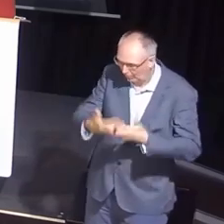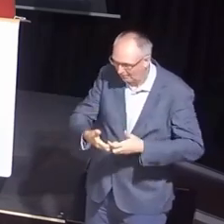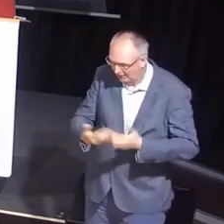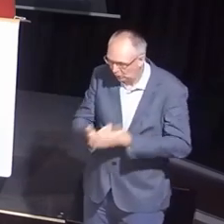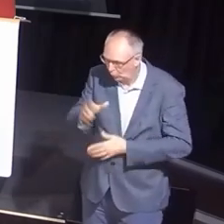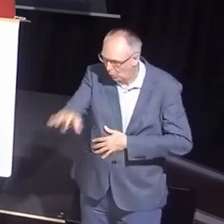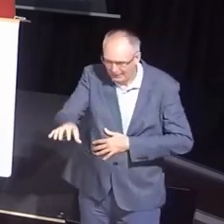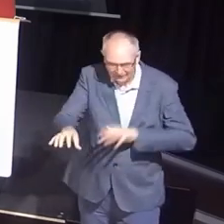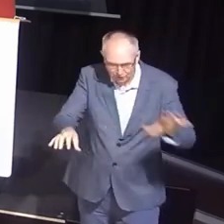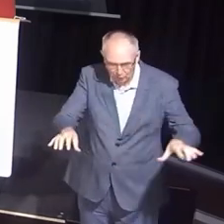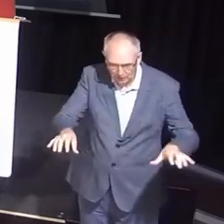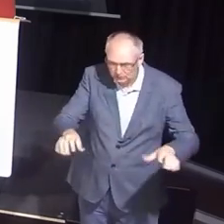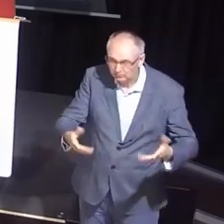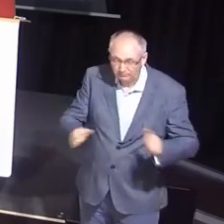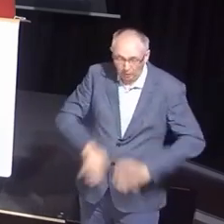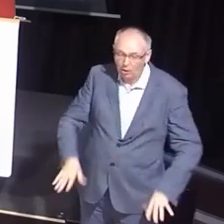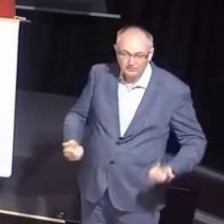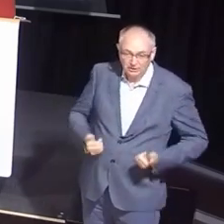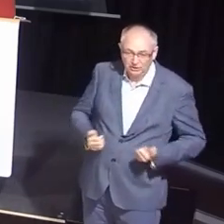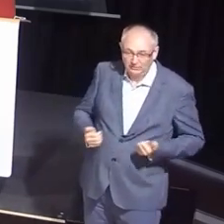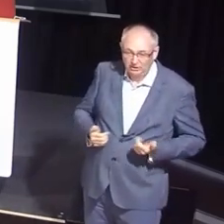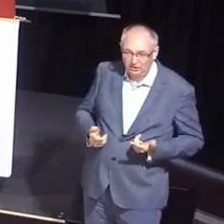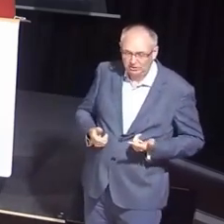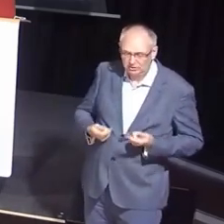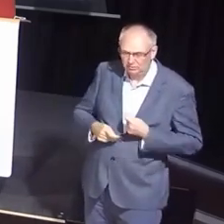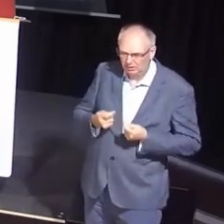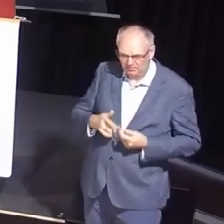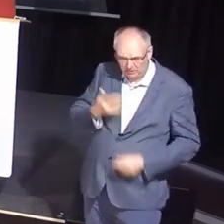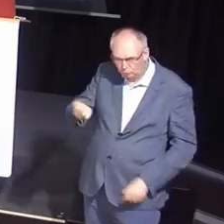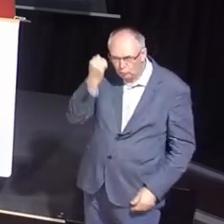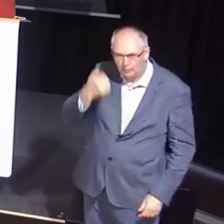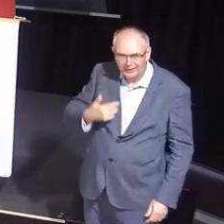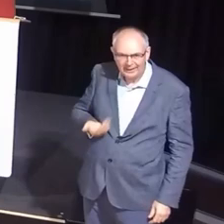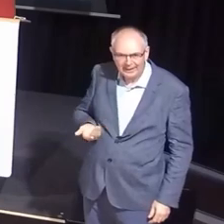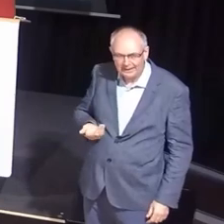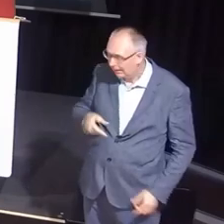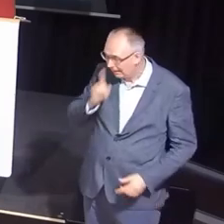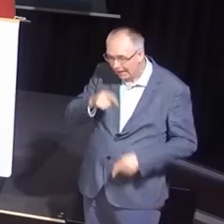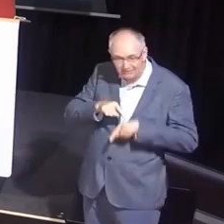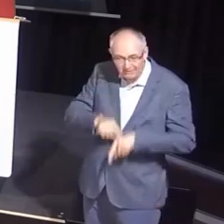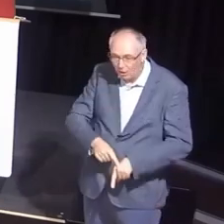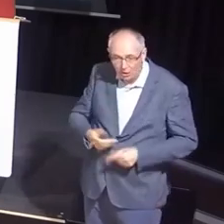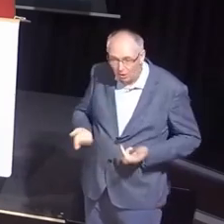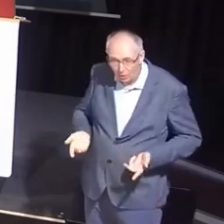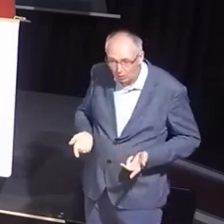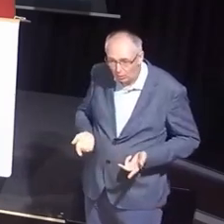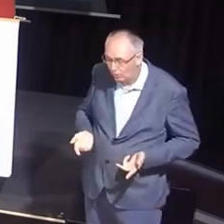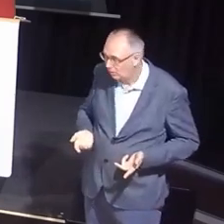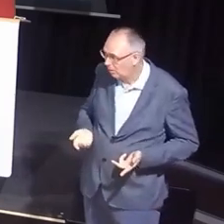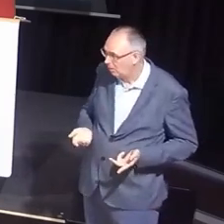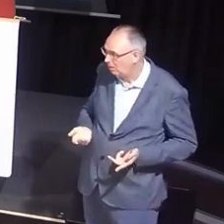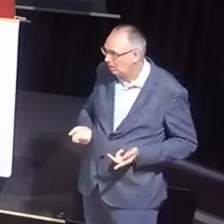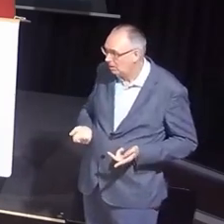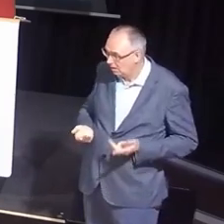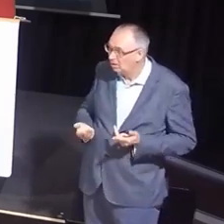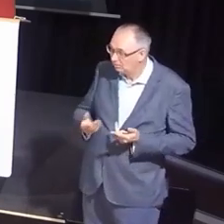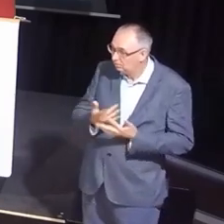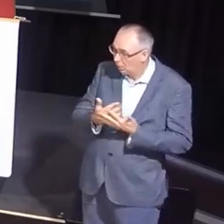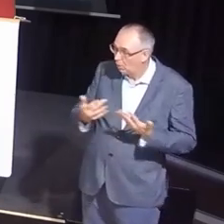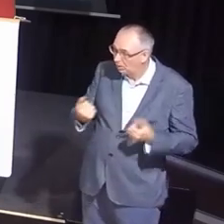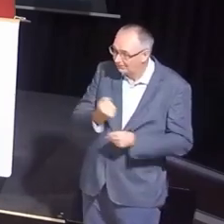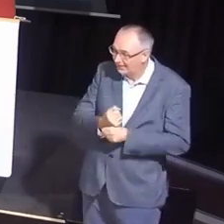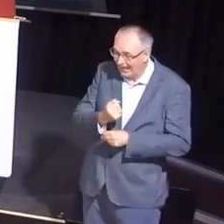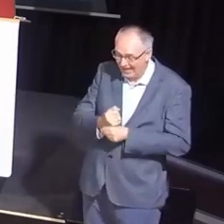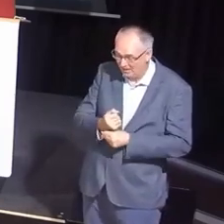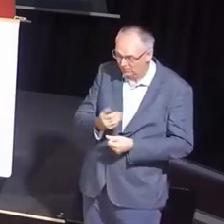you'll go, I'm already lost. And then I start feeling really freaking stupid because I can't keep up with what's happening. And there's a fair few games I've ended up just